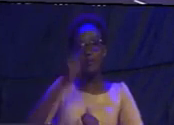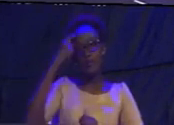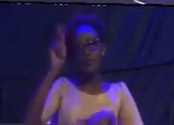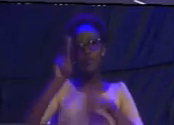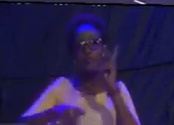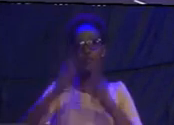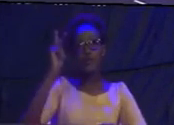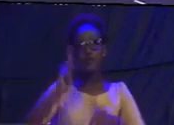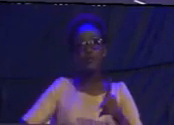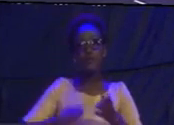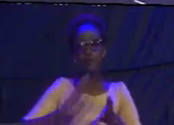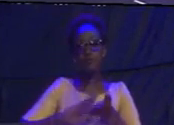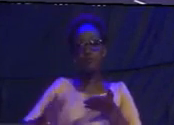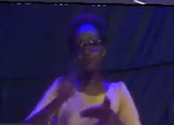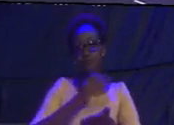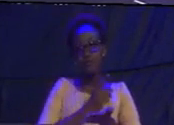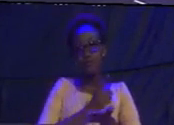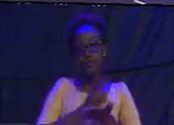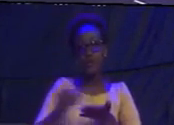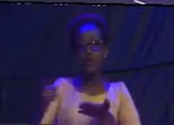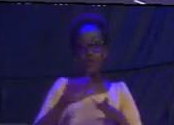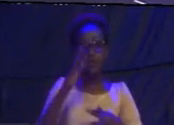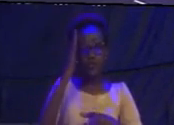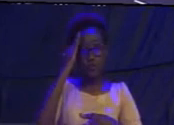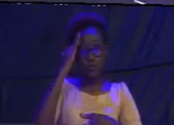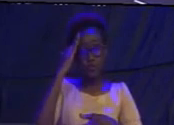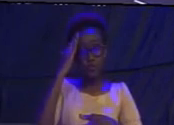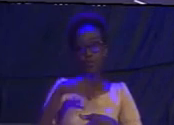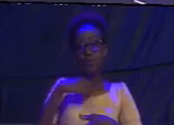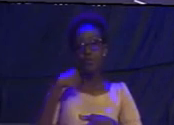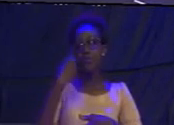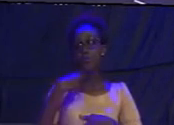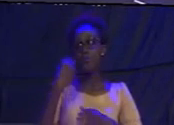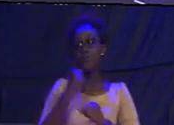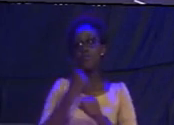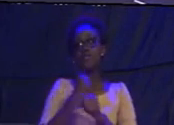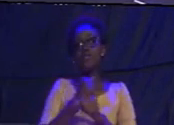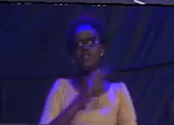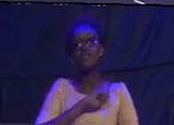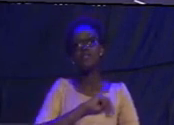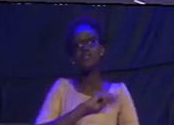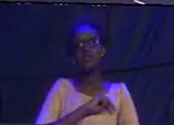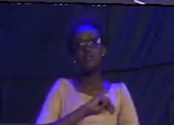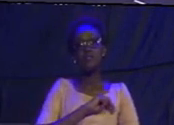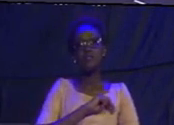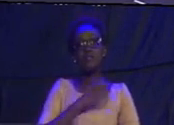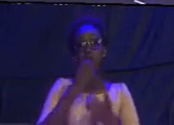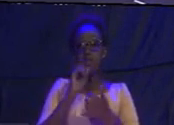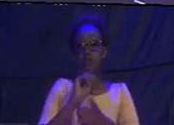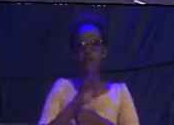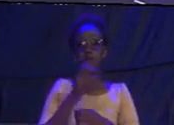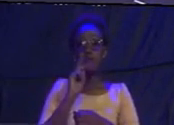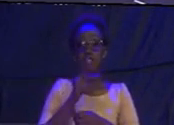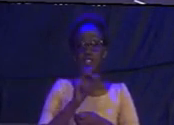Sanctify the people. Then you will know they are cast in the midst. Once their cast